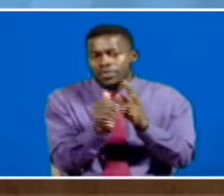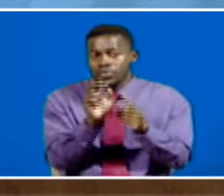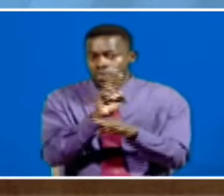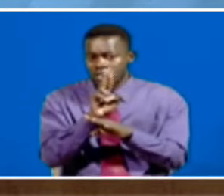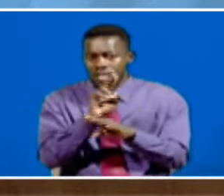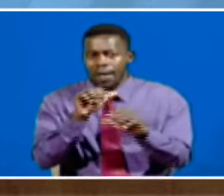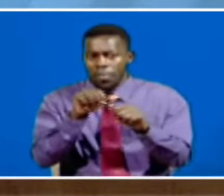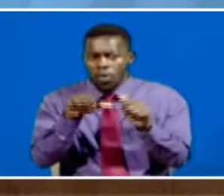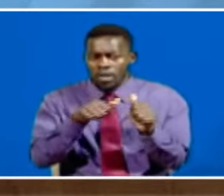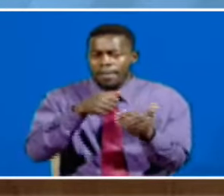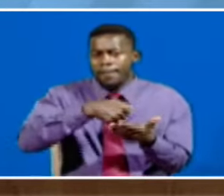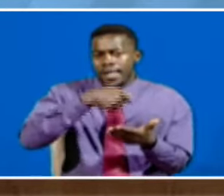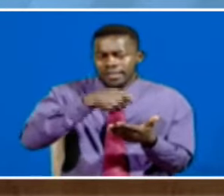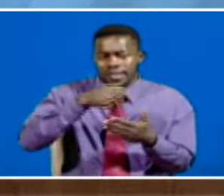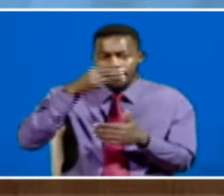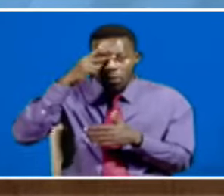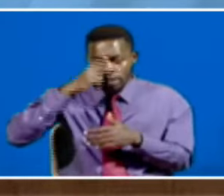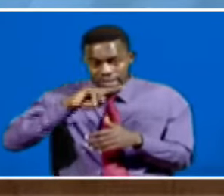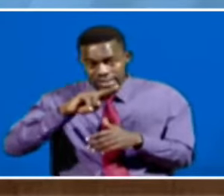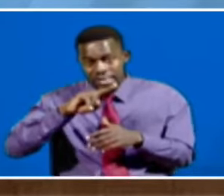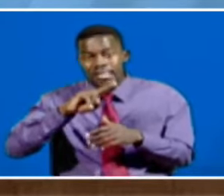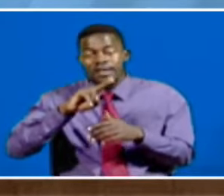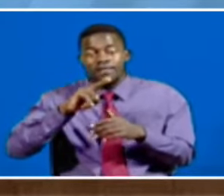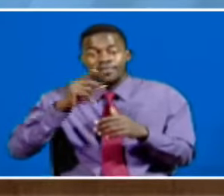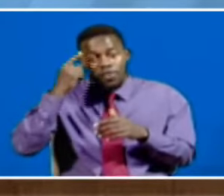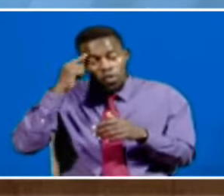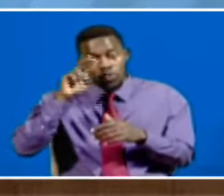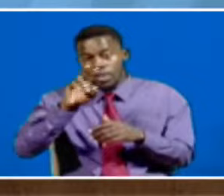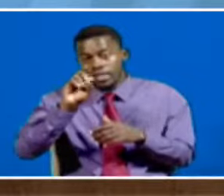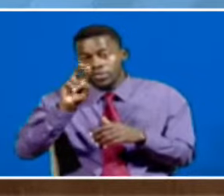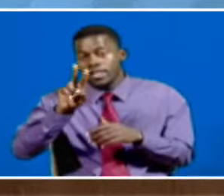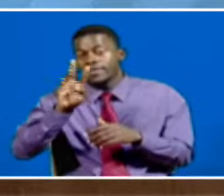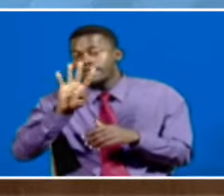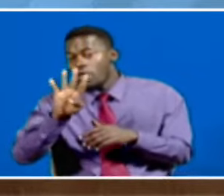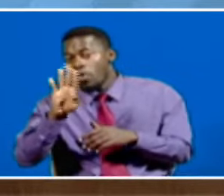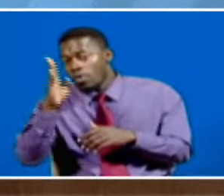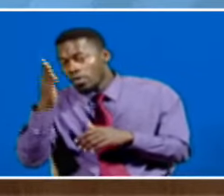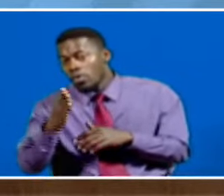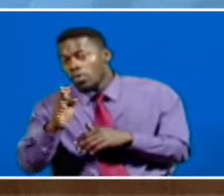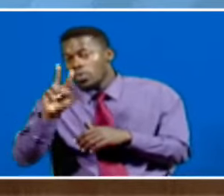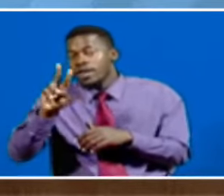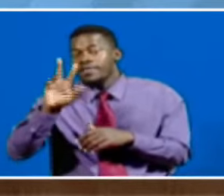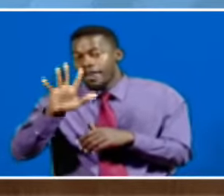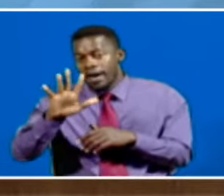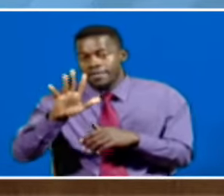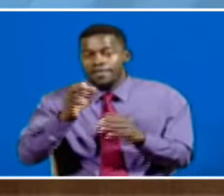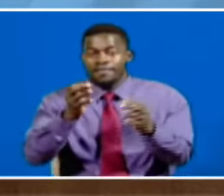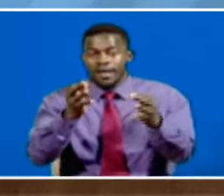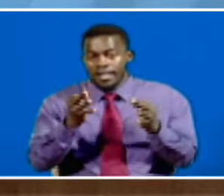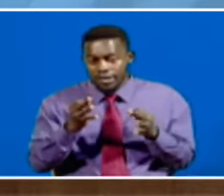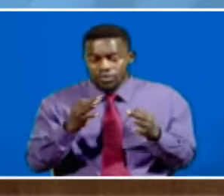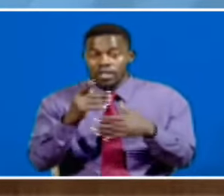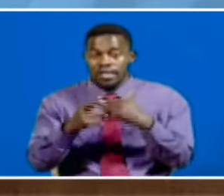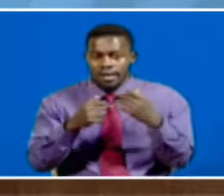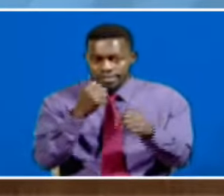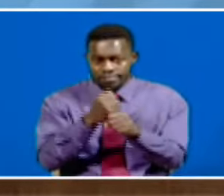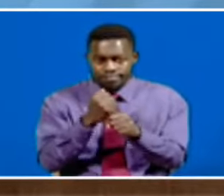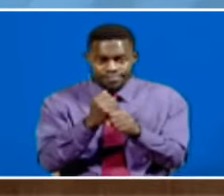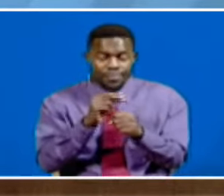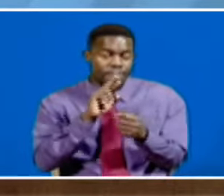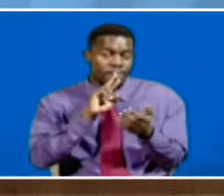policy statement for the 2024-2025 financial year. And as our reporter Esther Diana now